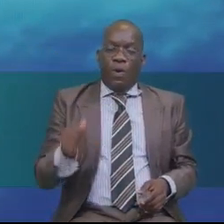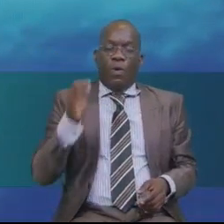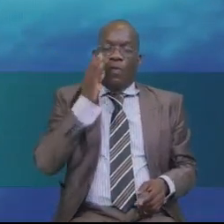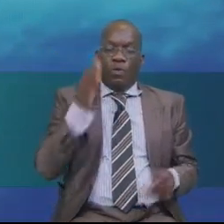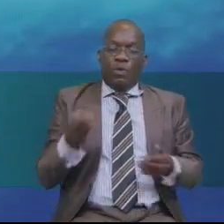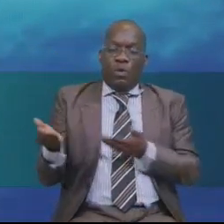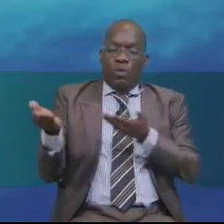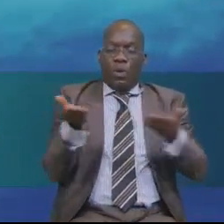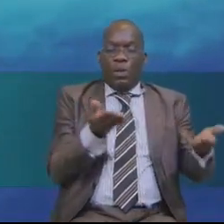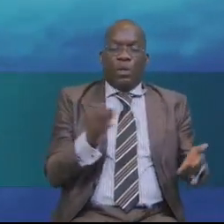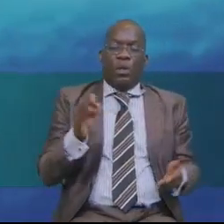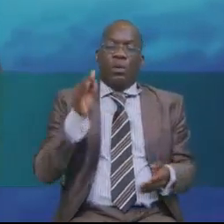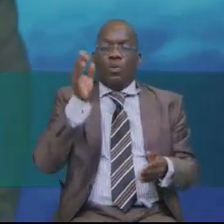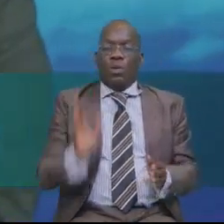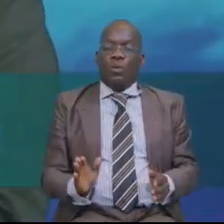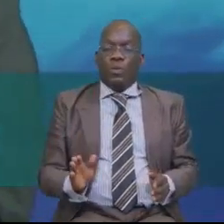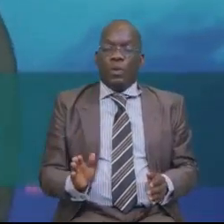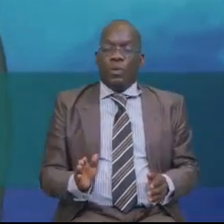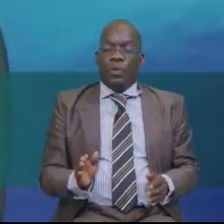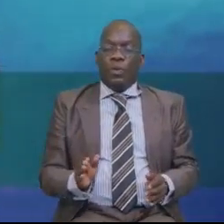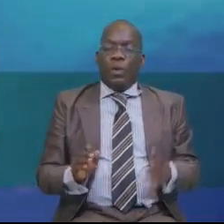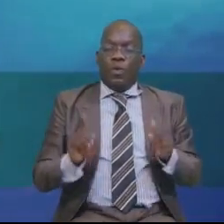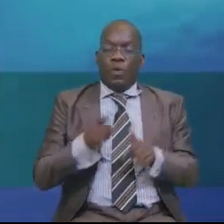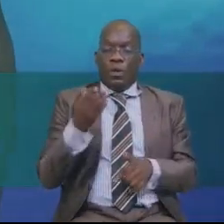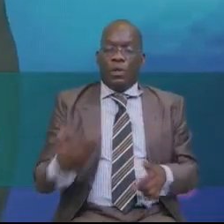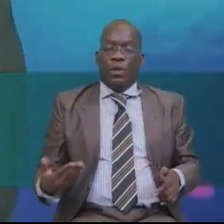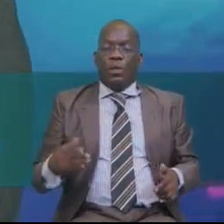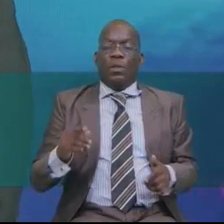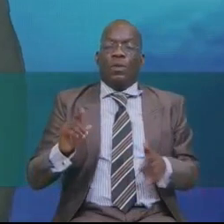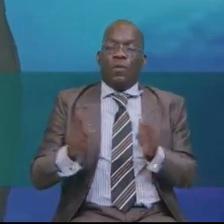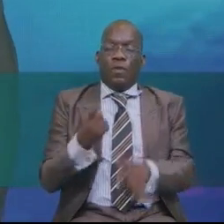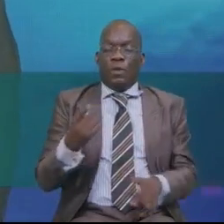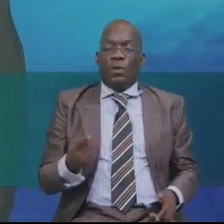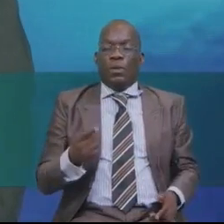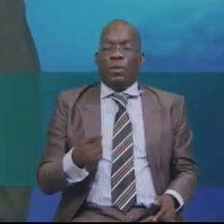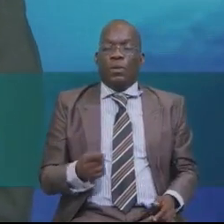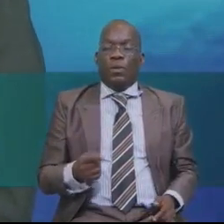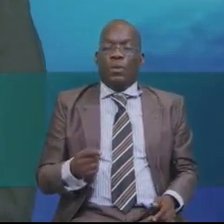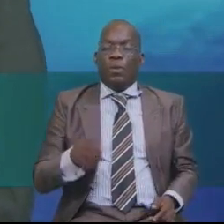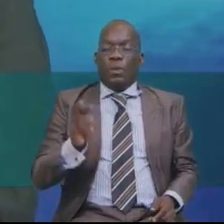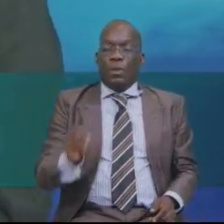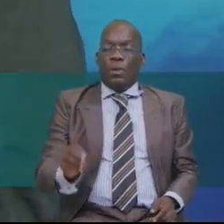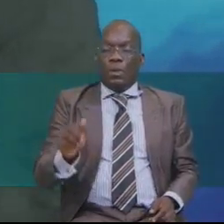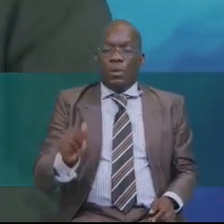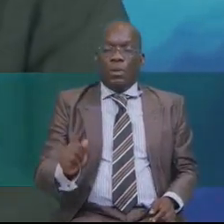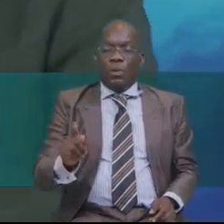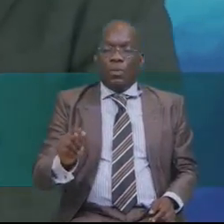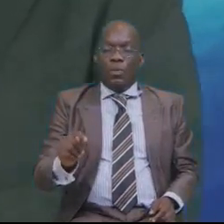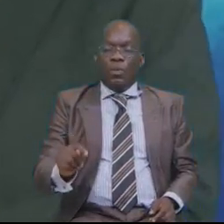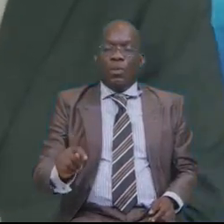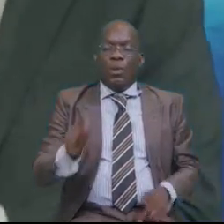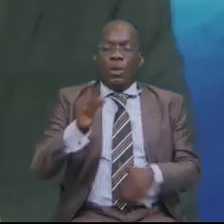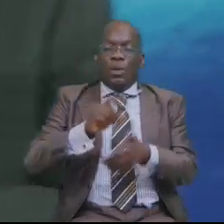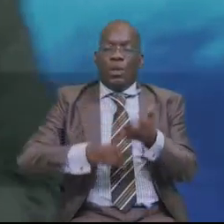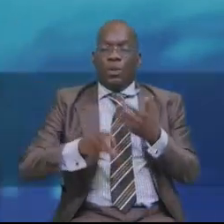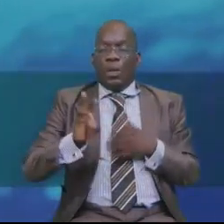first in our ministry. I want you to open to Matthew chapter 6, verse 33. Matthew chapter